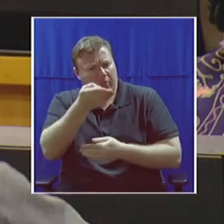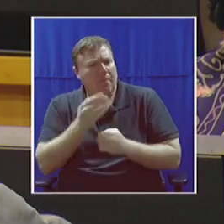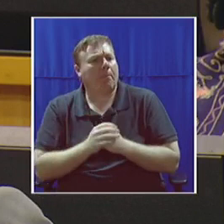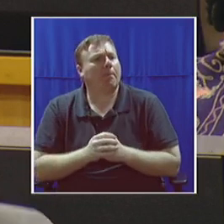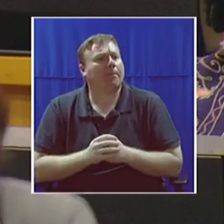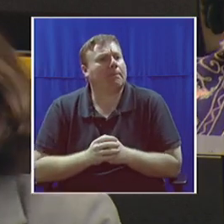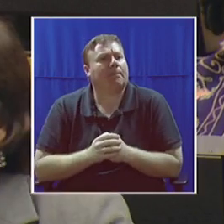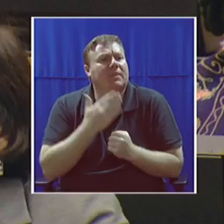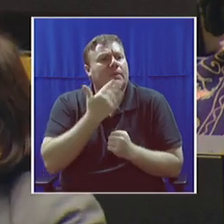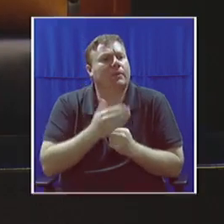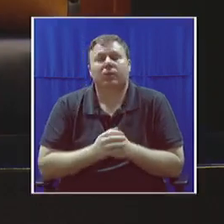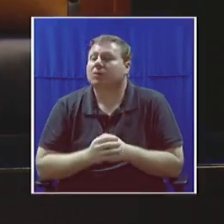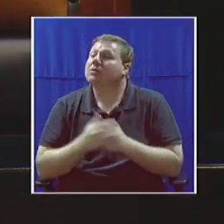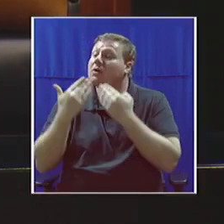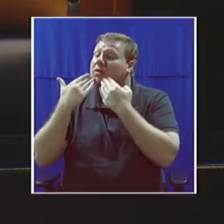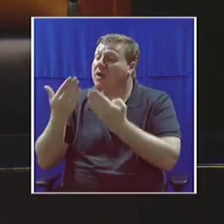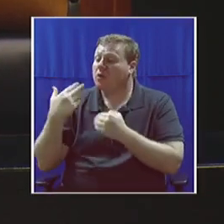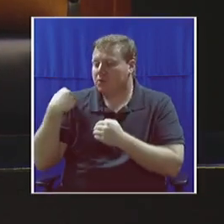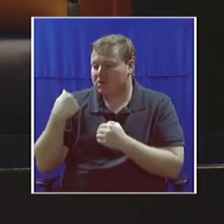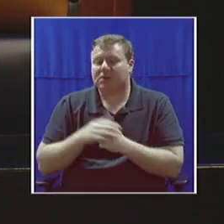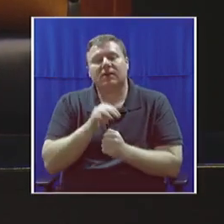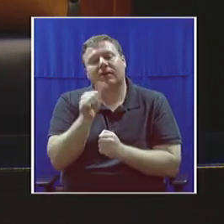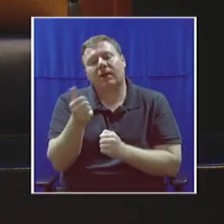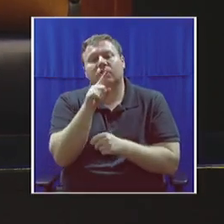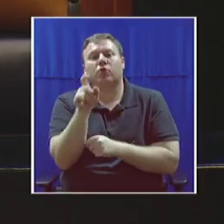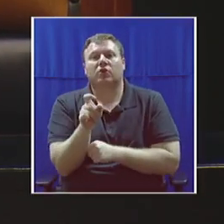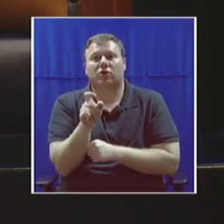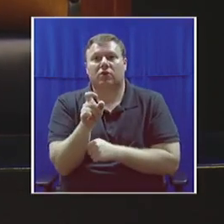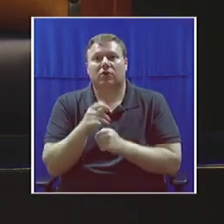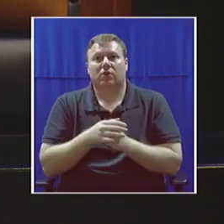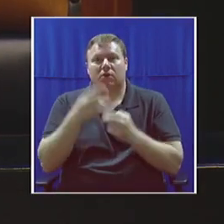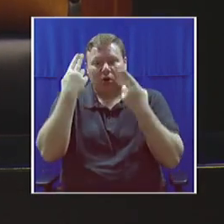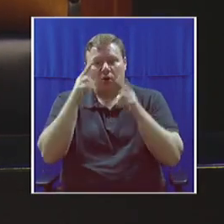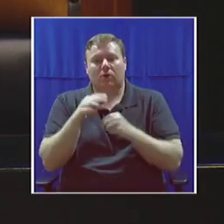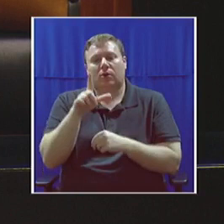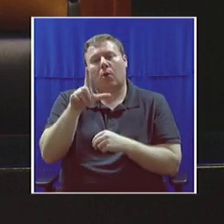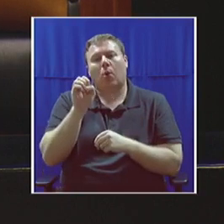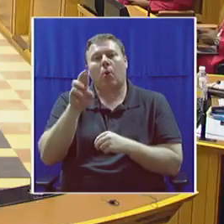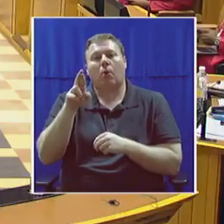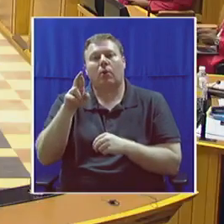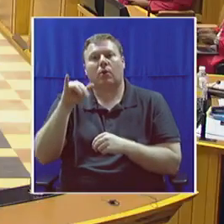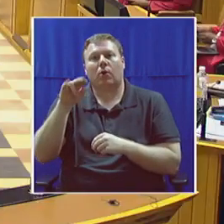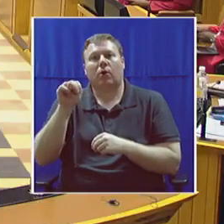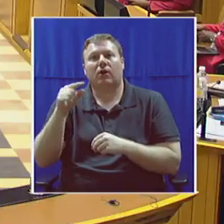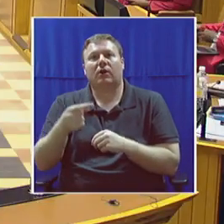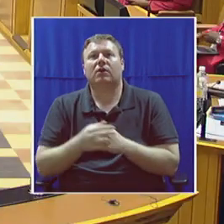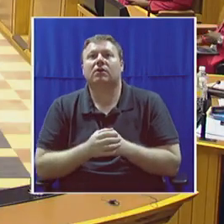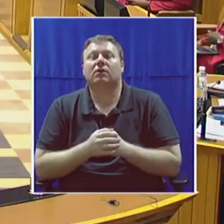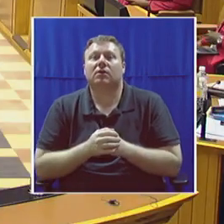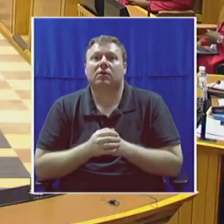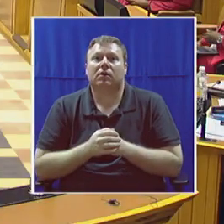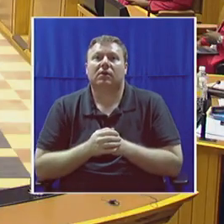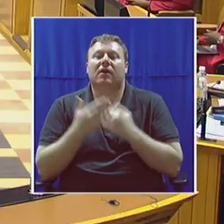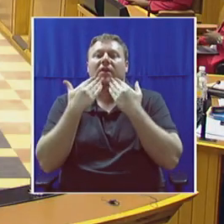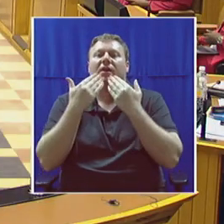them thank you the next question will come from honorable L thanks chair uh we're